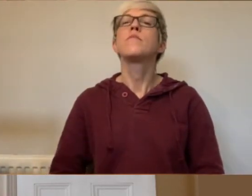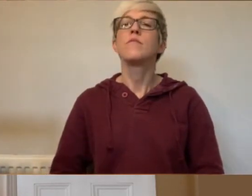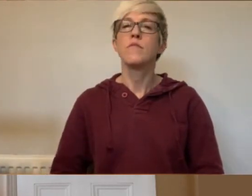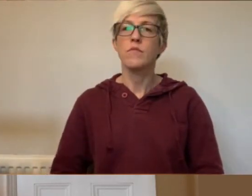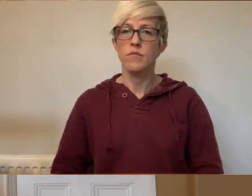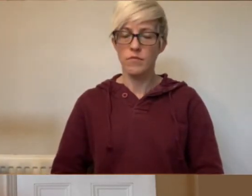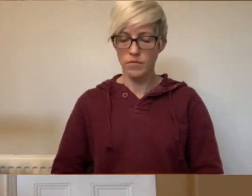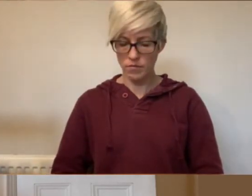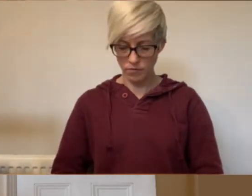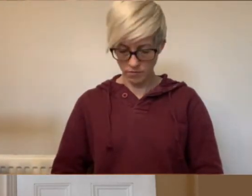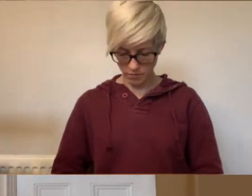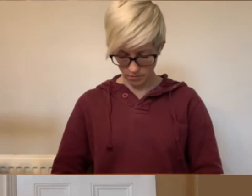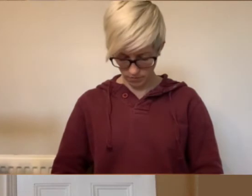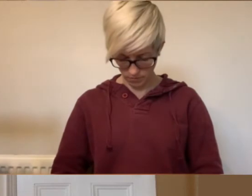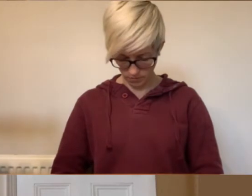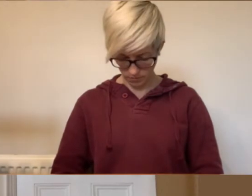Really gently.